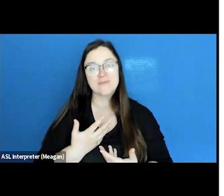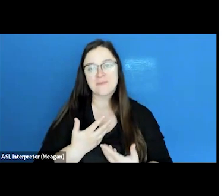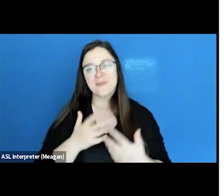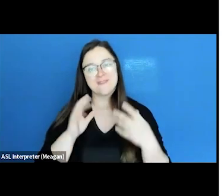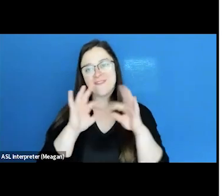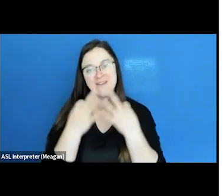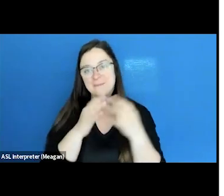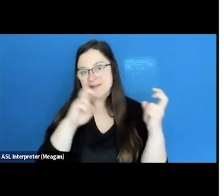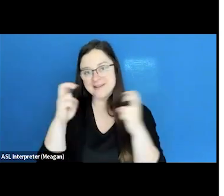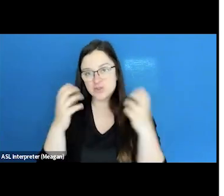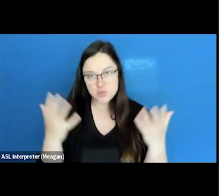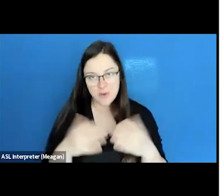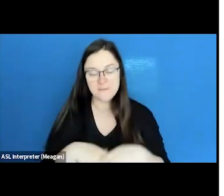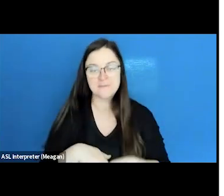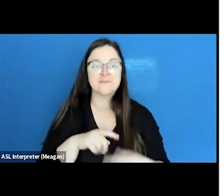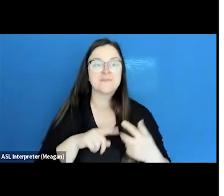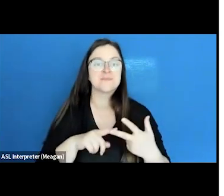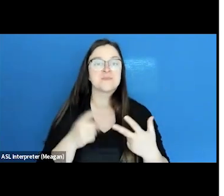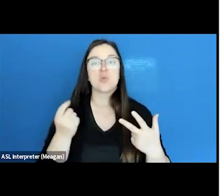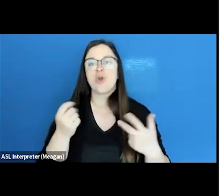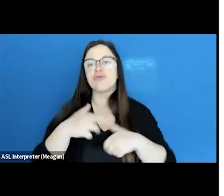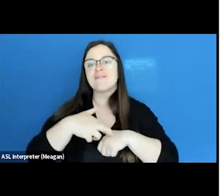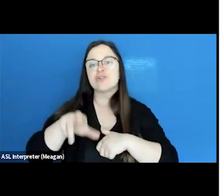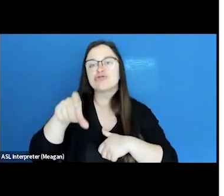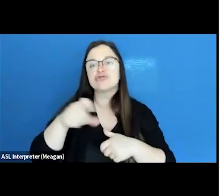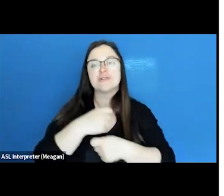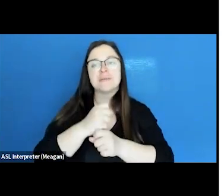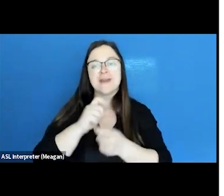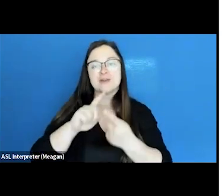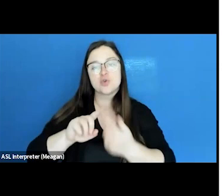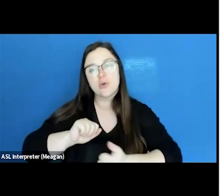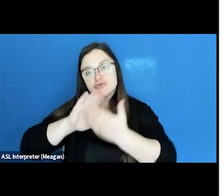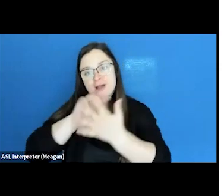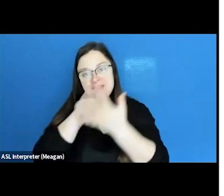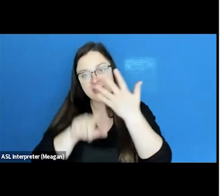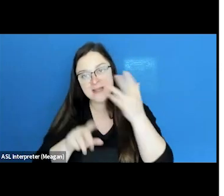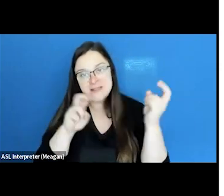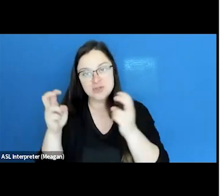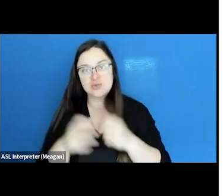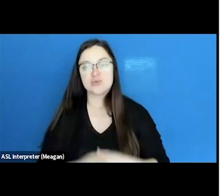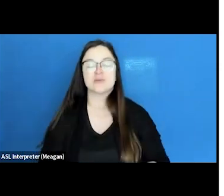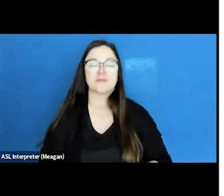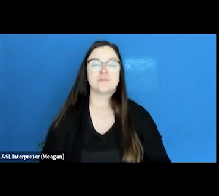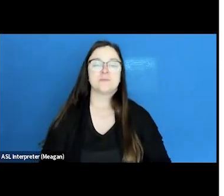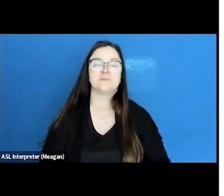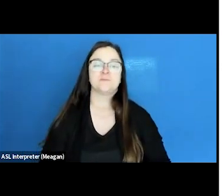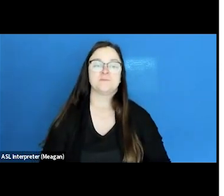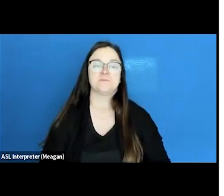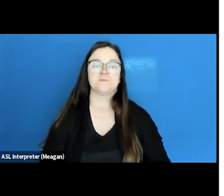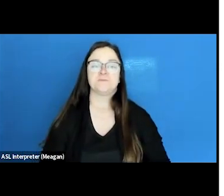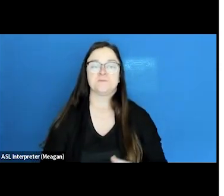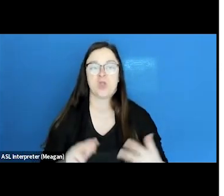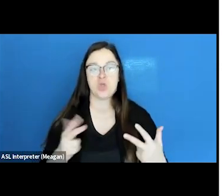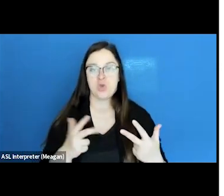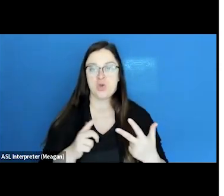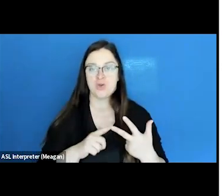issues? What referrals do I need to make in order to address these issues? A third way to identify